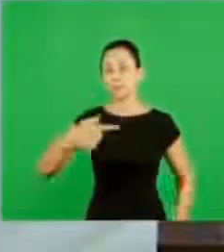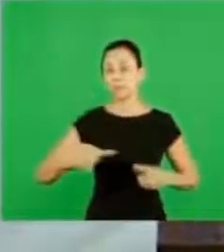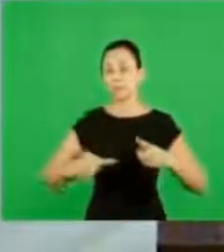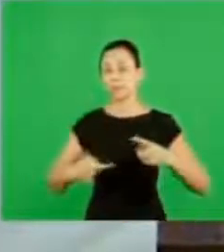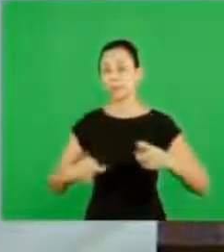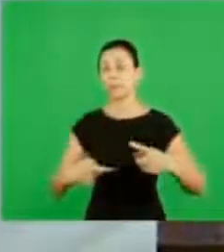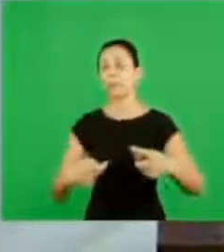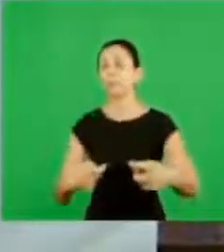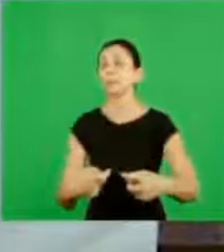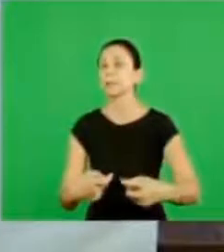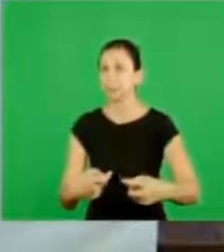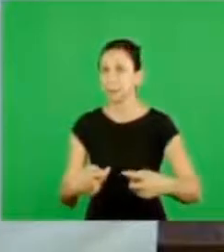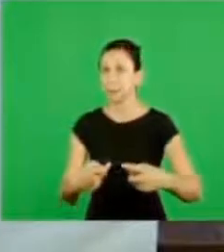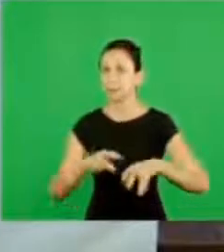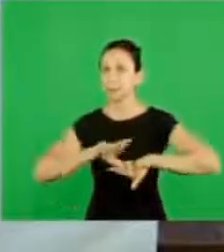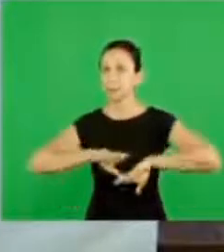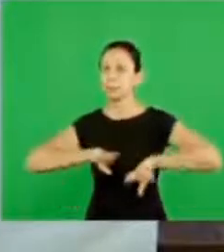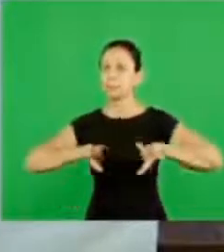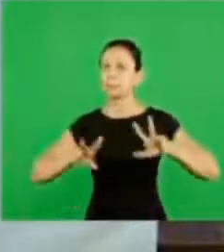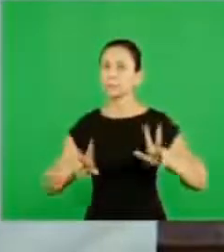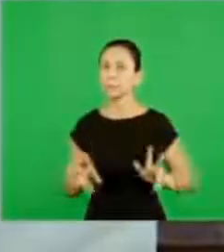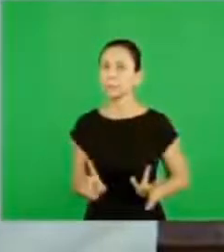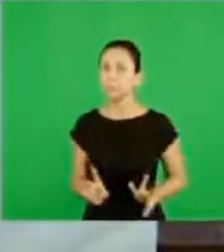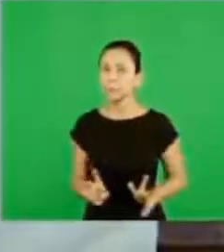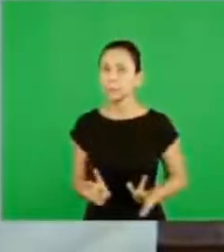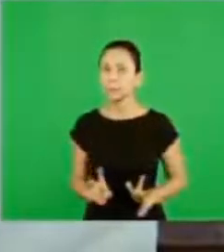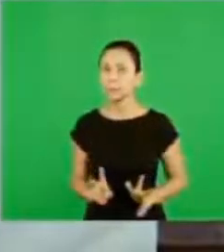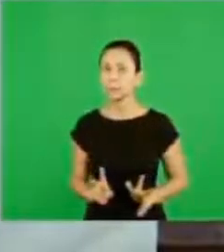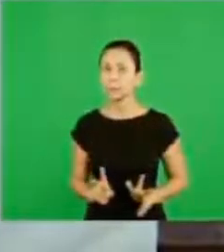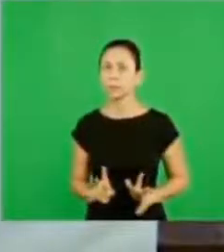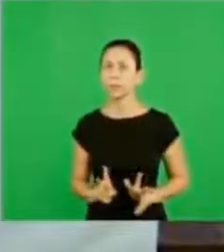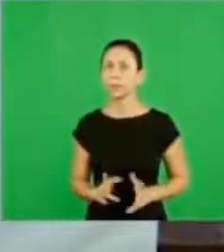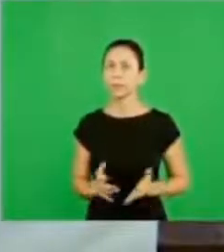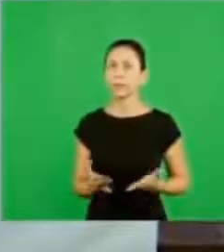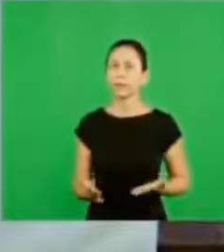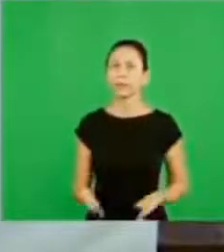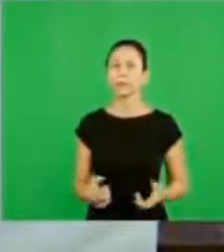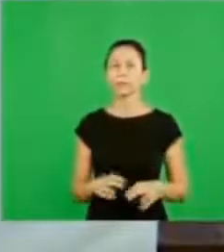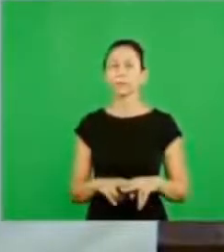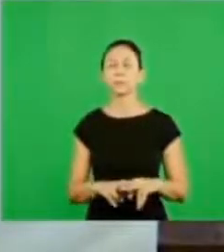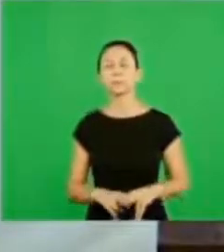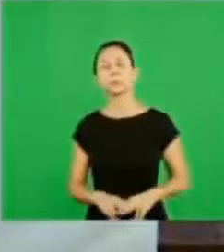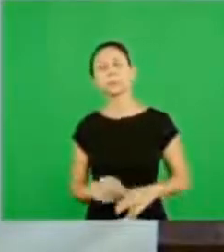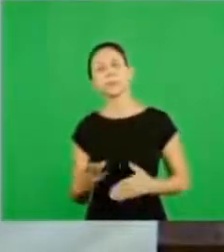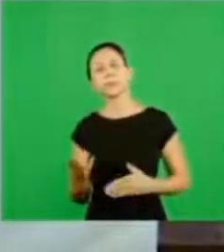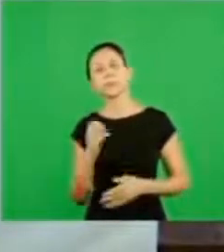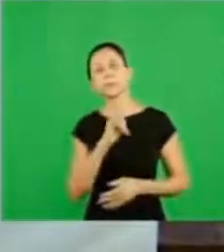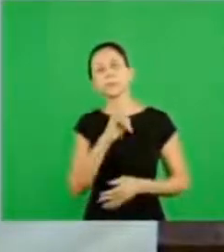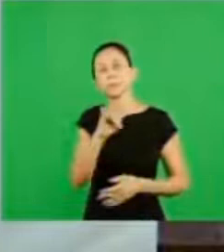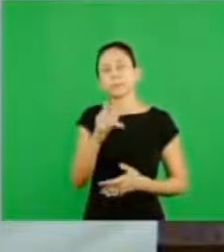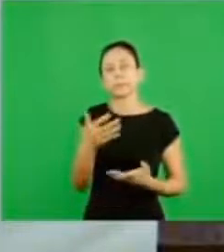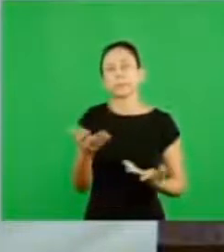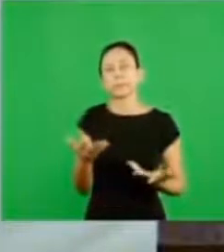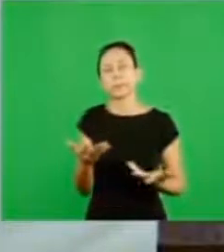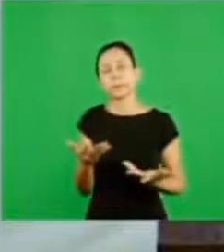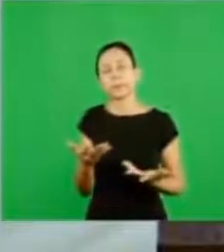philosophy didn't resolve this. So the Second World War came, and in that wasn't,